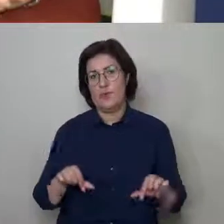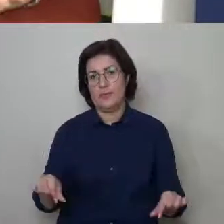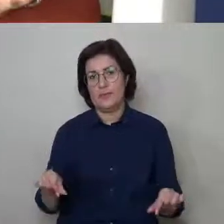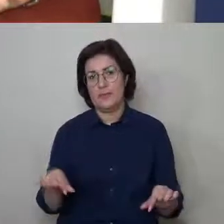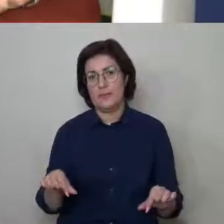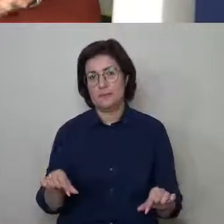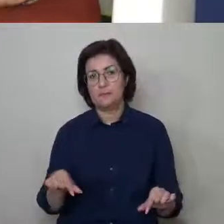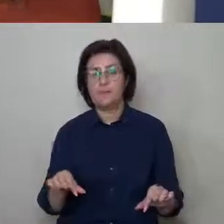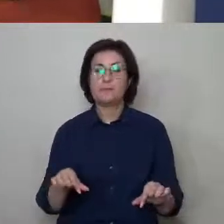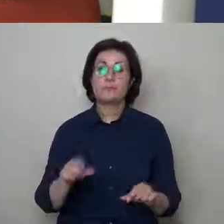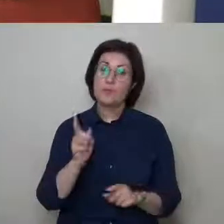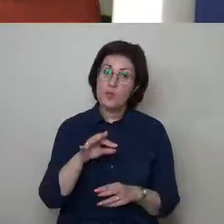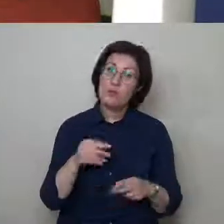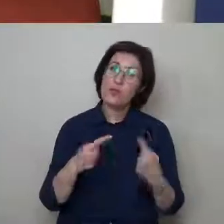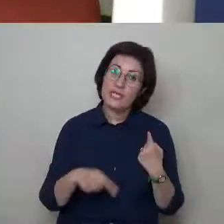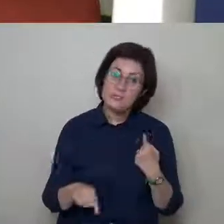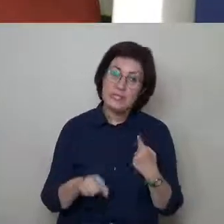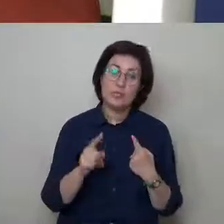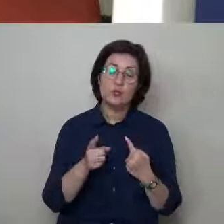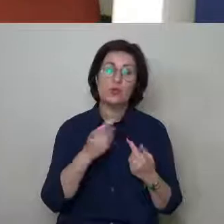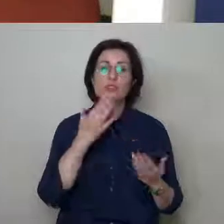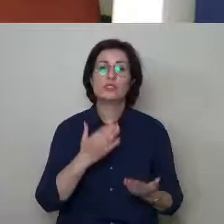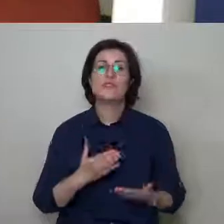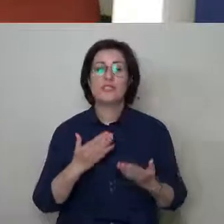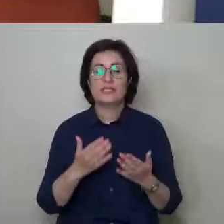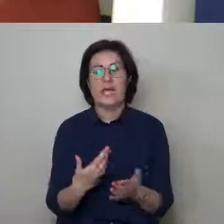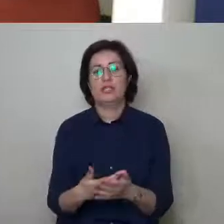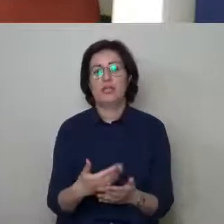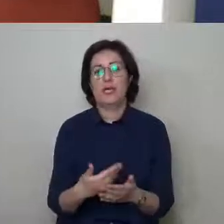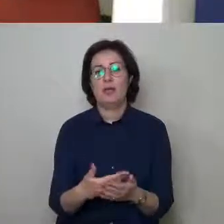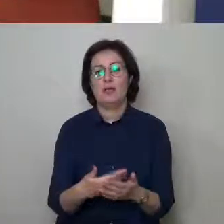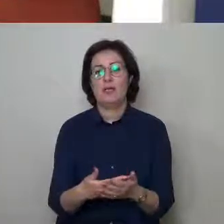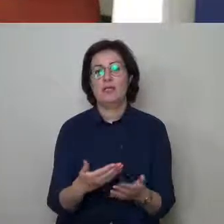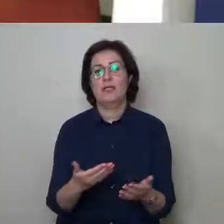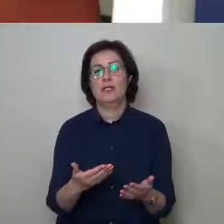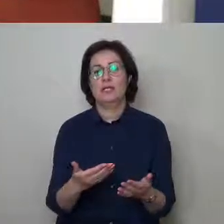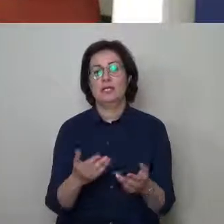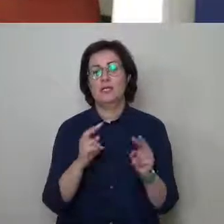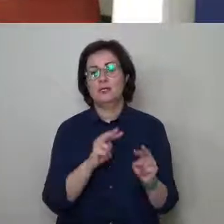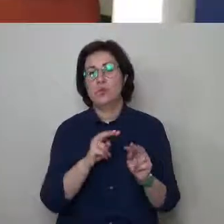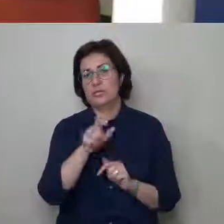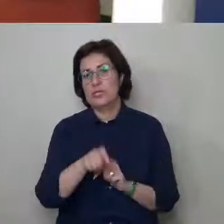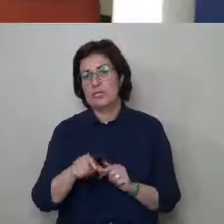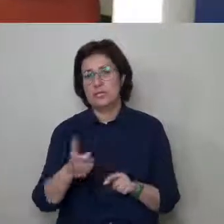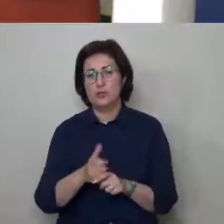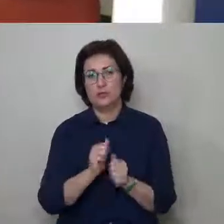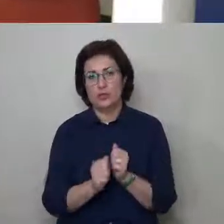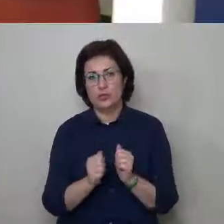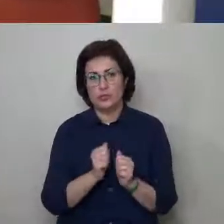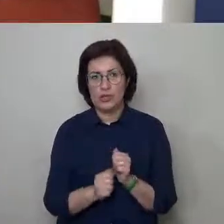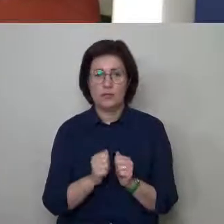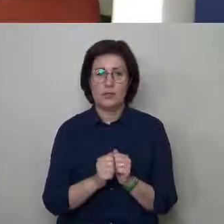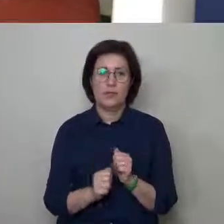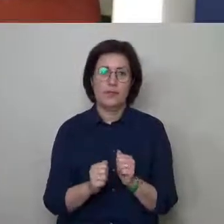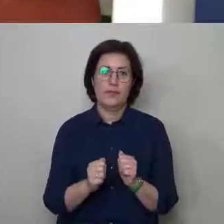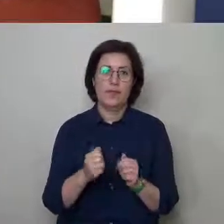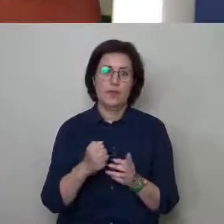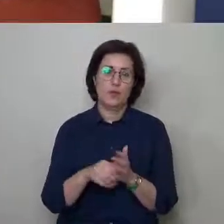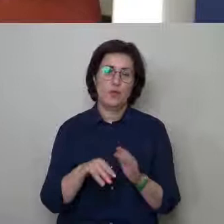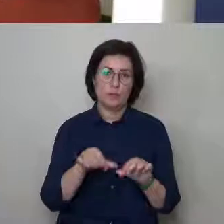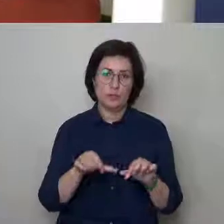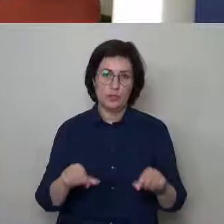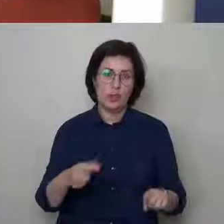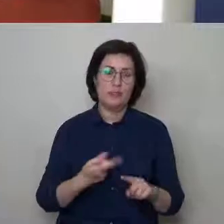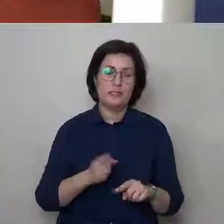the election commission discussed the complaints. It's free. Well, that's actually the difference. While even the observers would very often turn